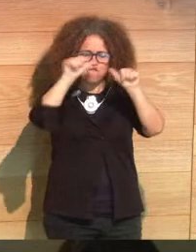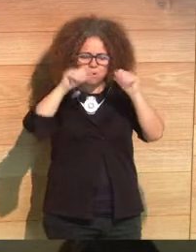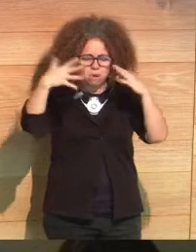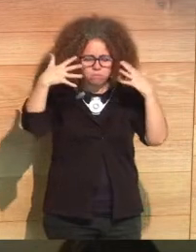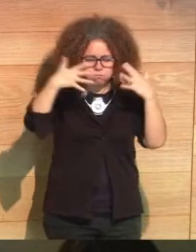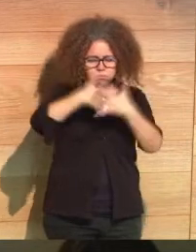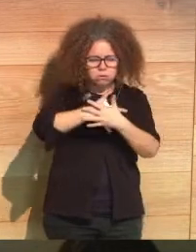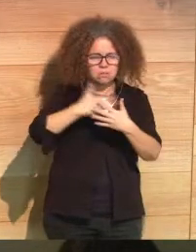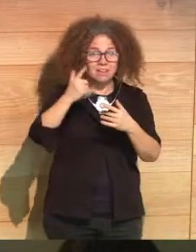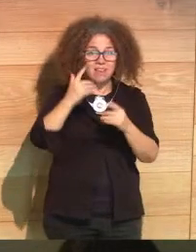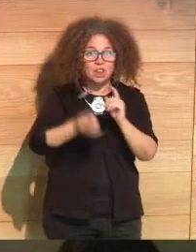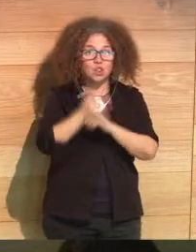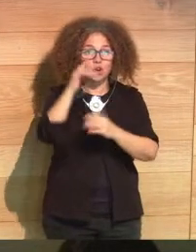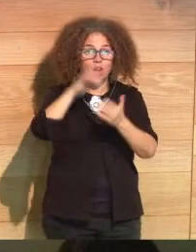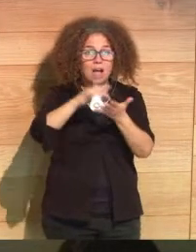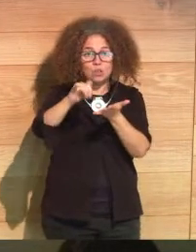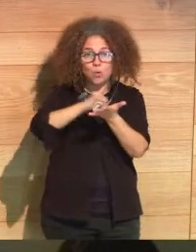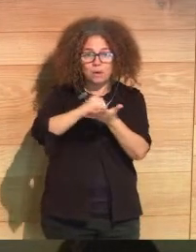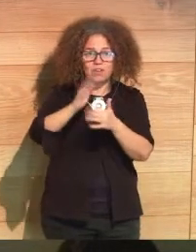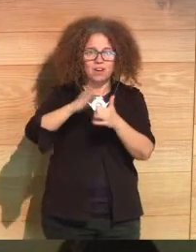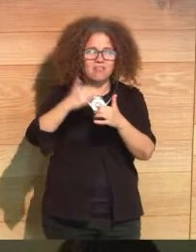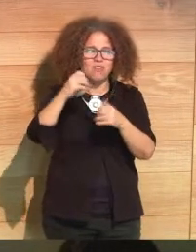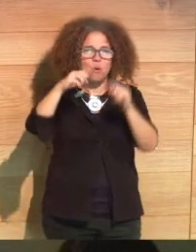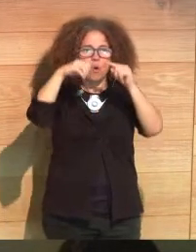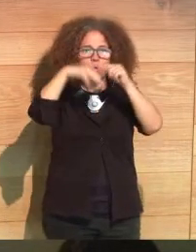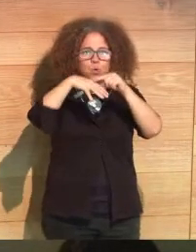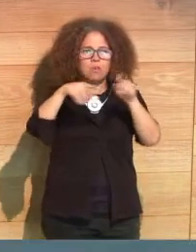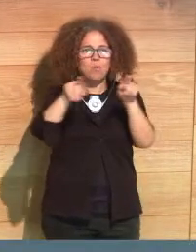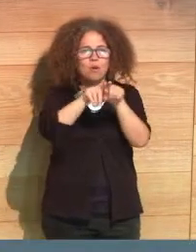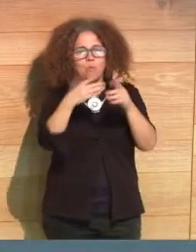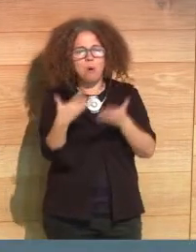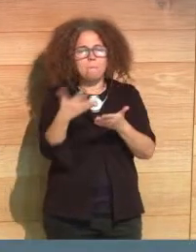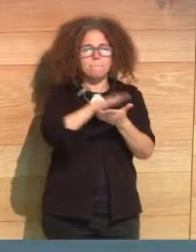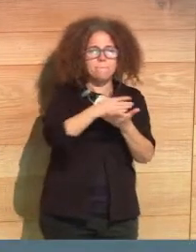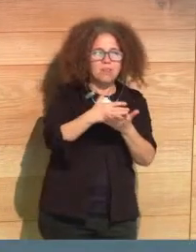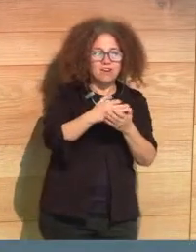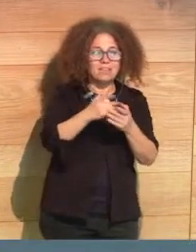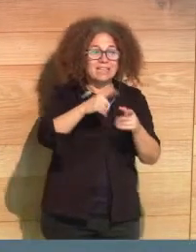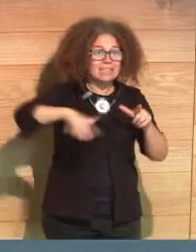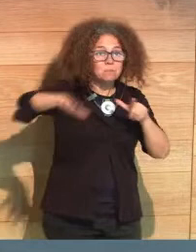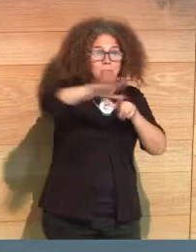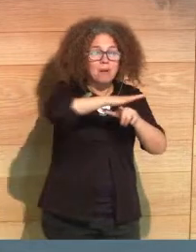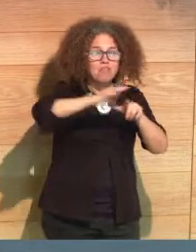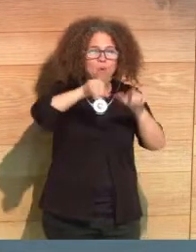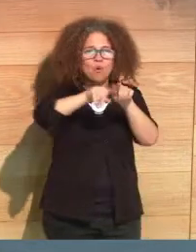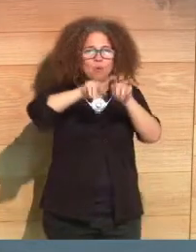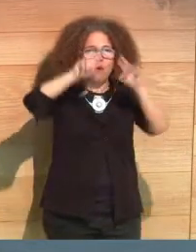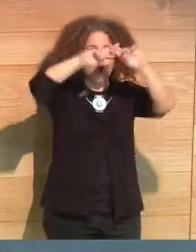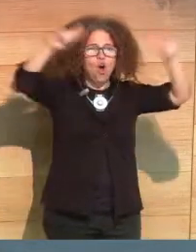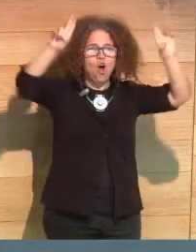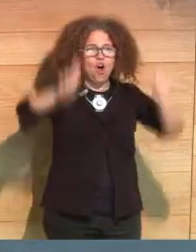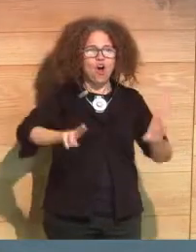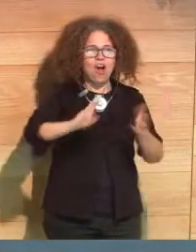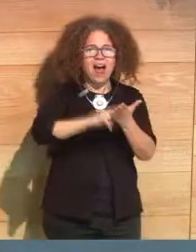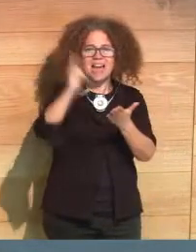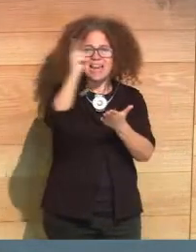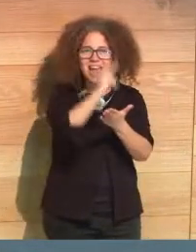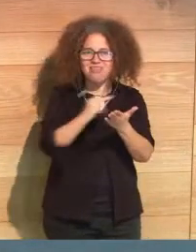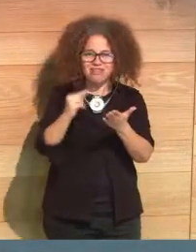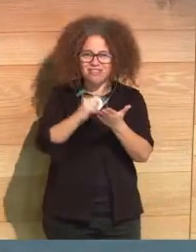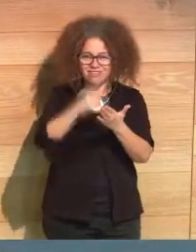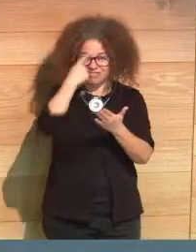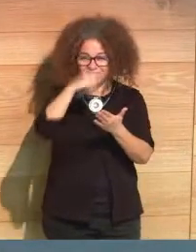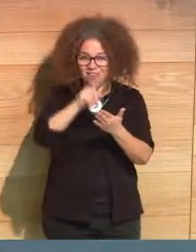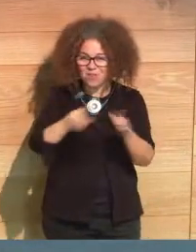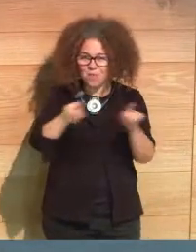called Light as a Medium and Space as a Canvas. I love using light as a medium, but not